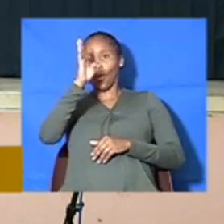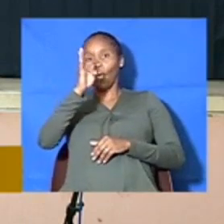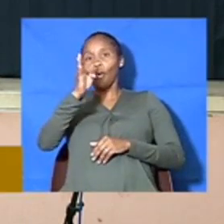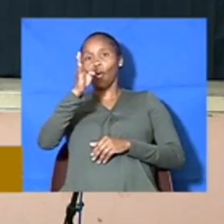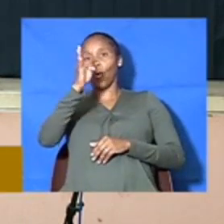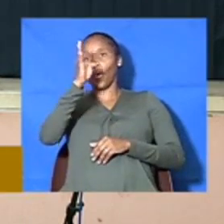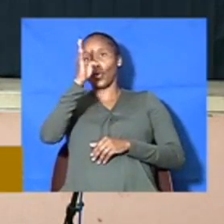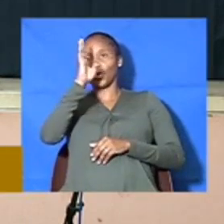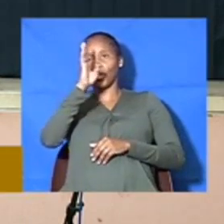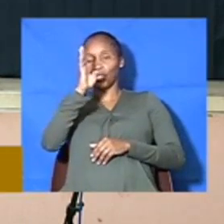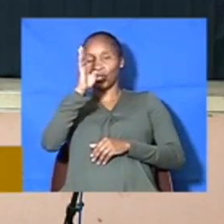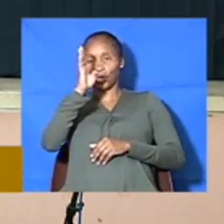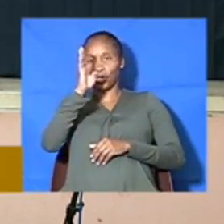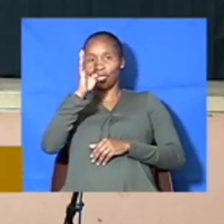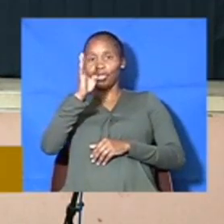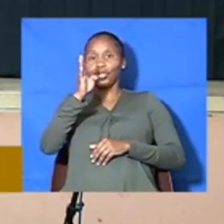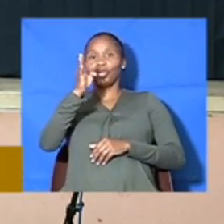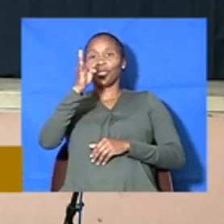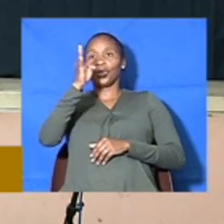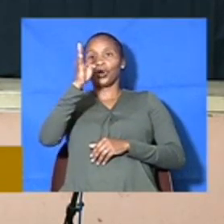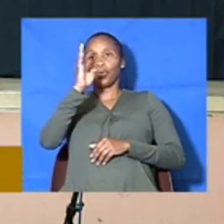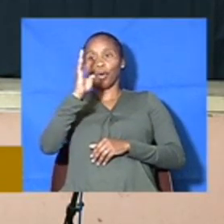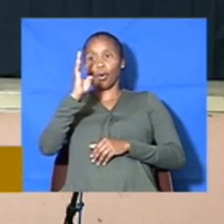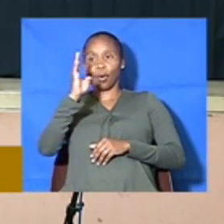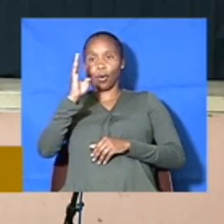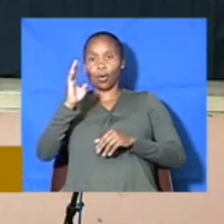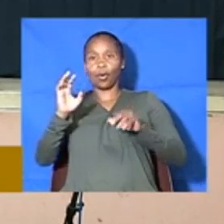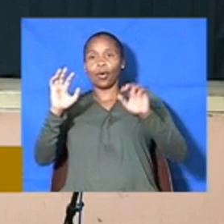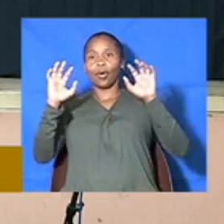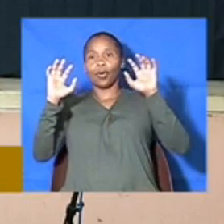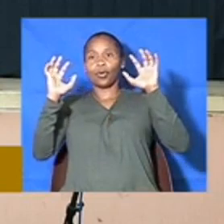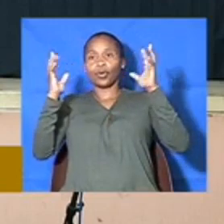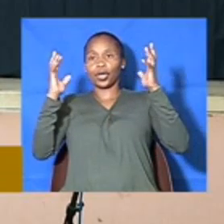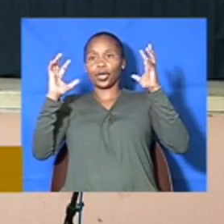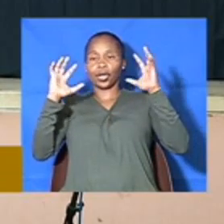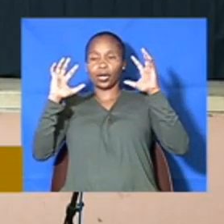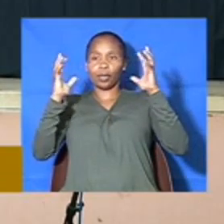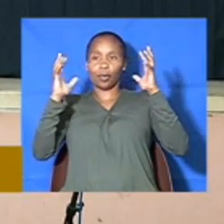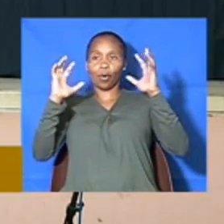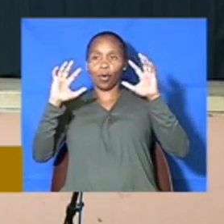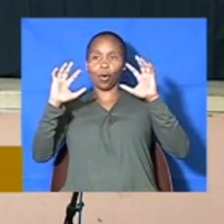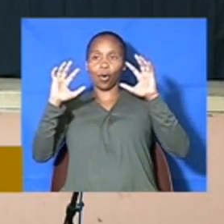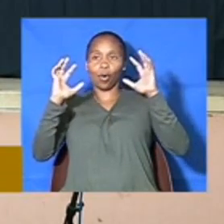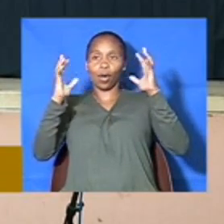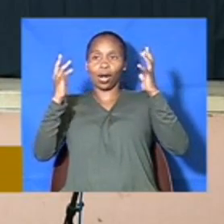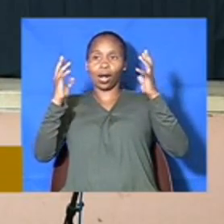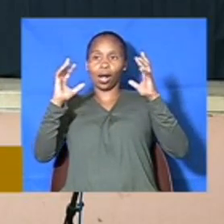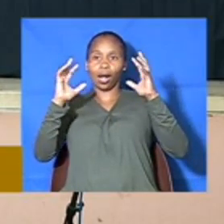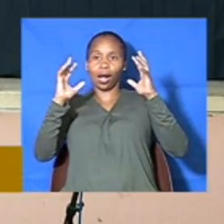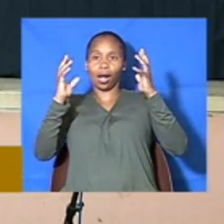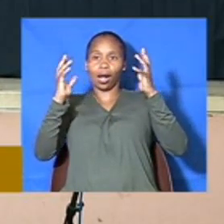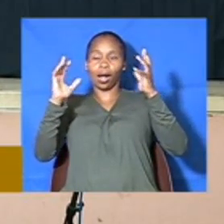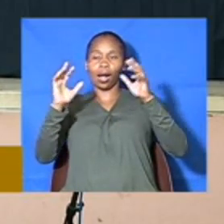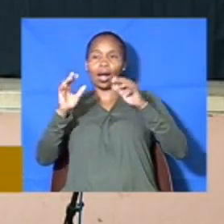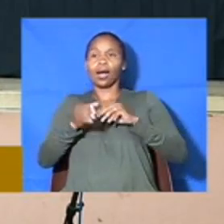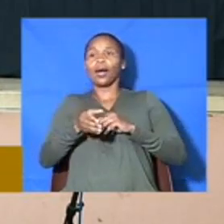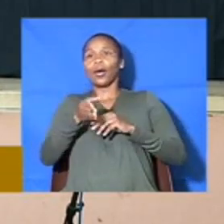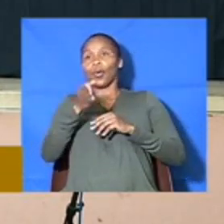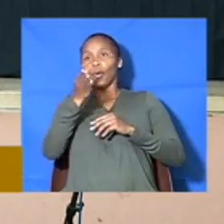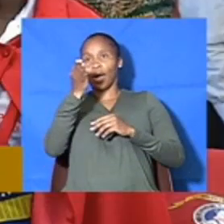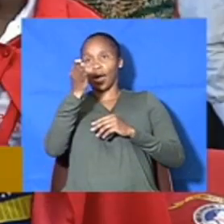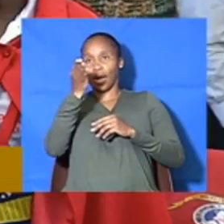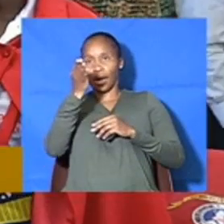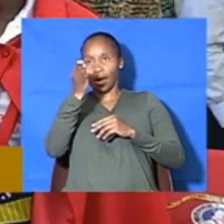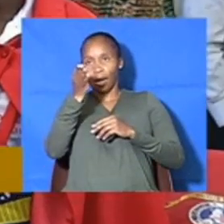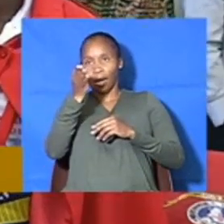I'll be happy if they say we can take this thing to the